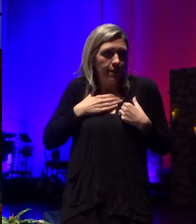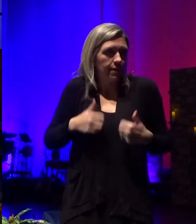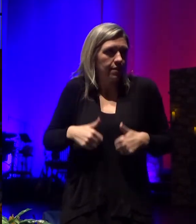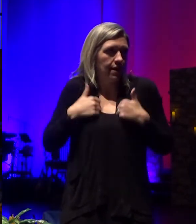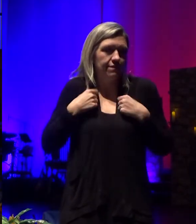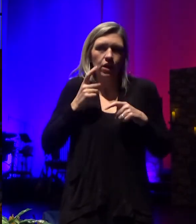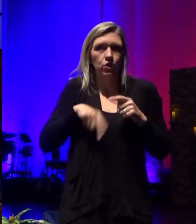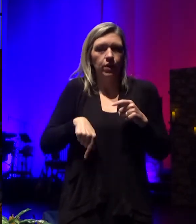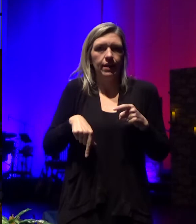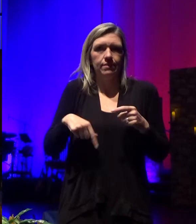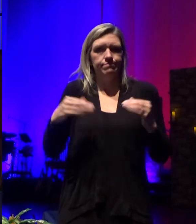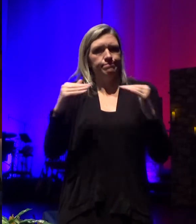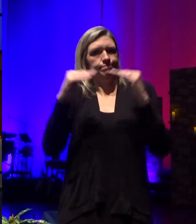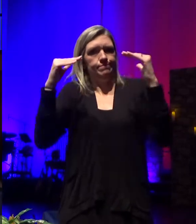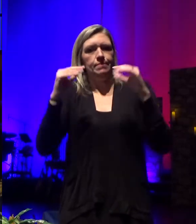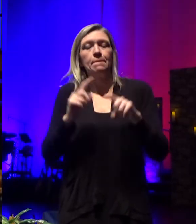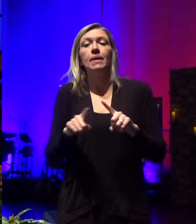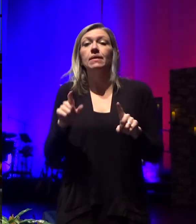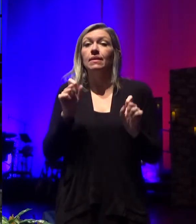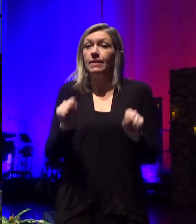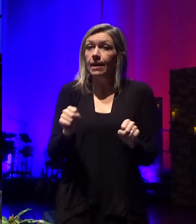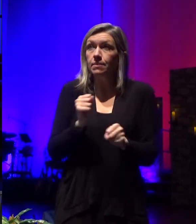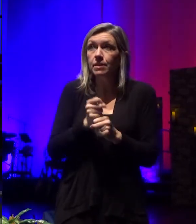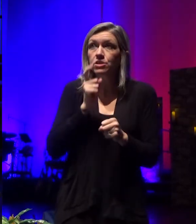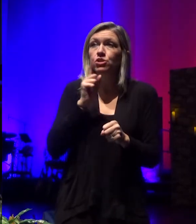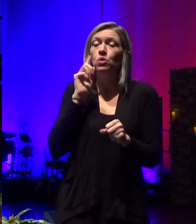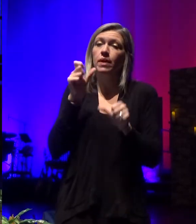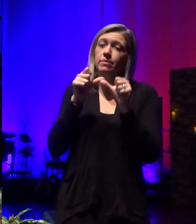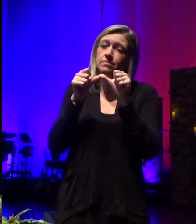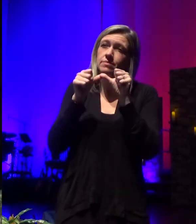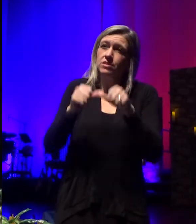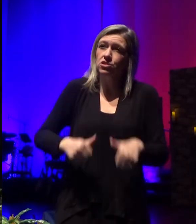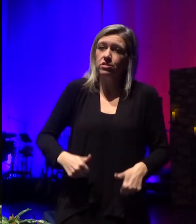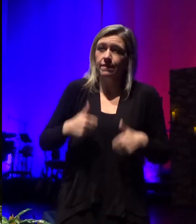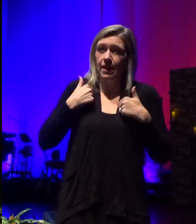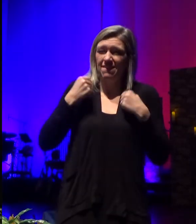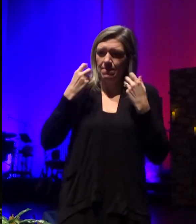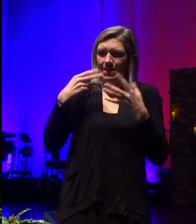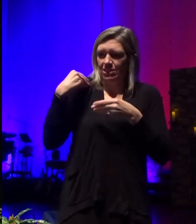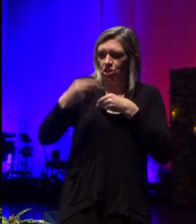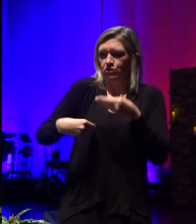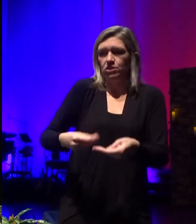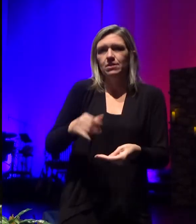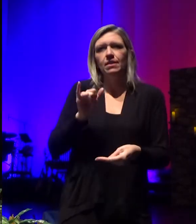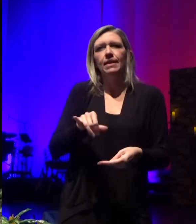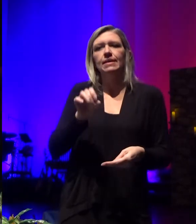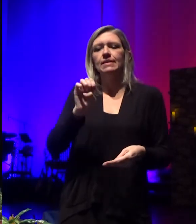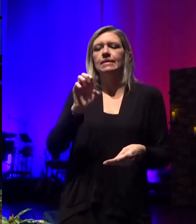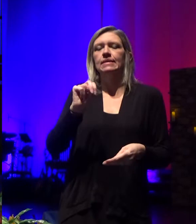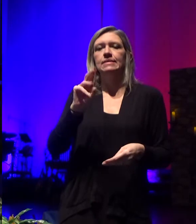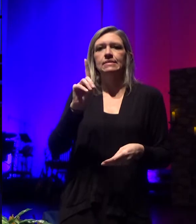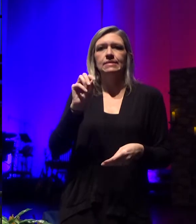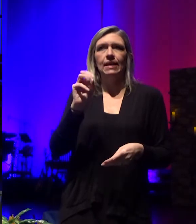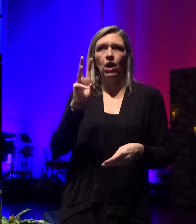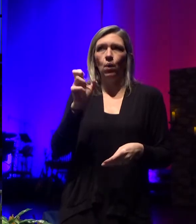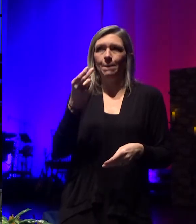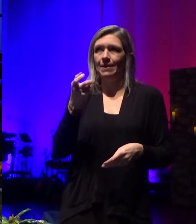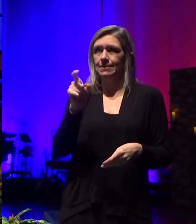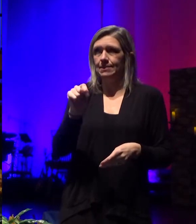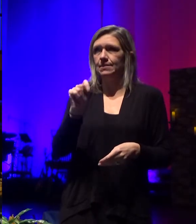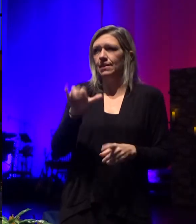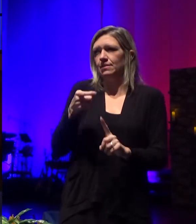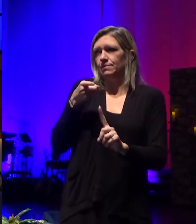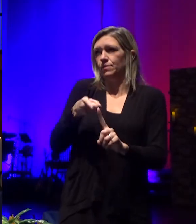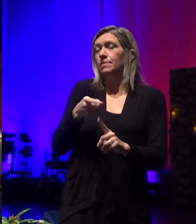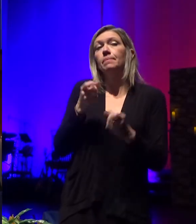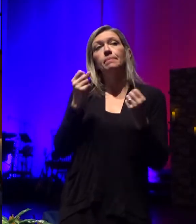what I can do is make sure that it does survive over many generations. And that's what our endowment is about. And a number of you have heeded the heart's